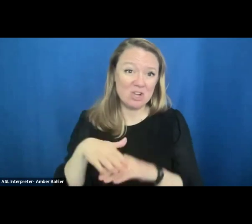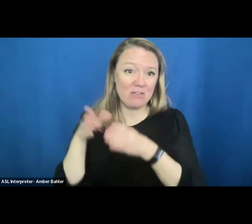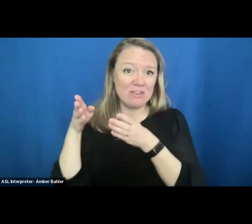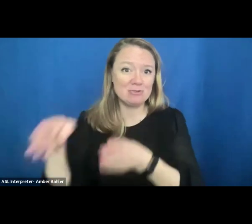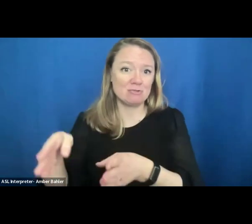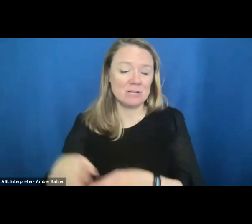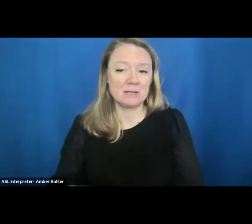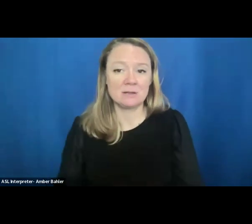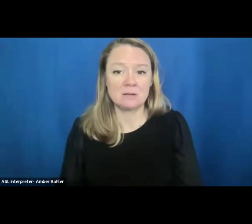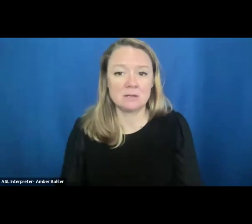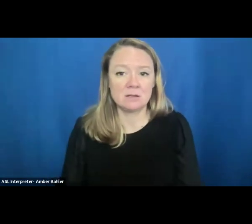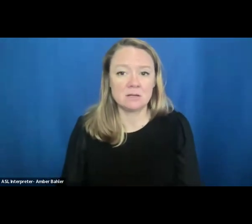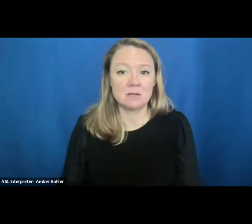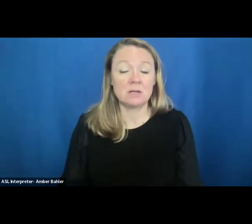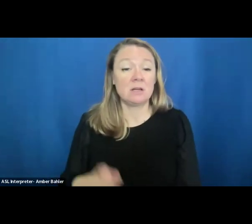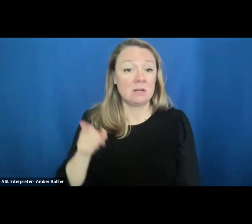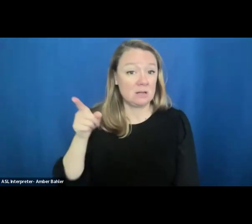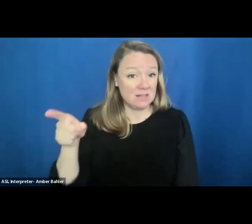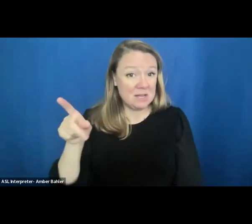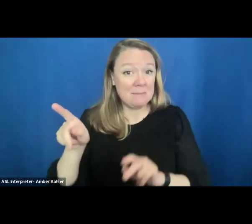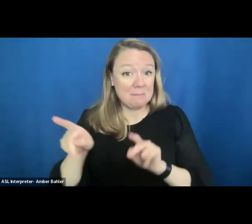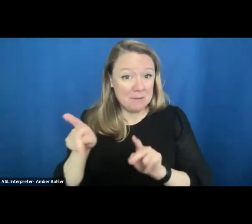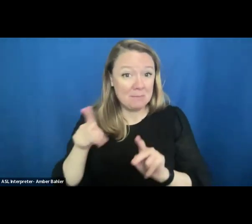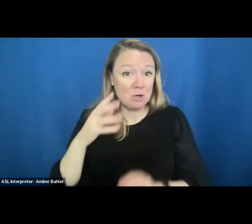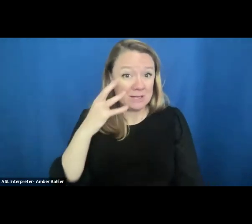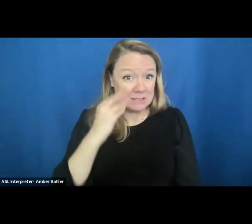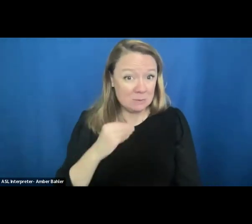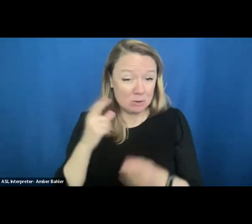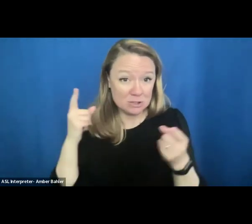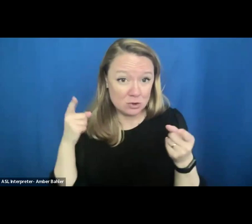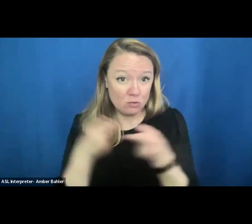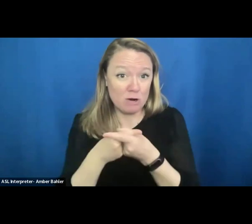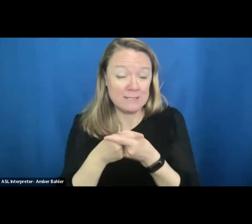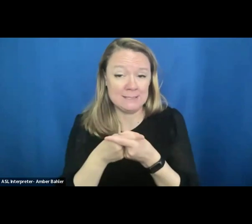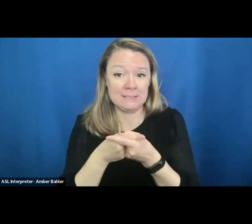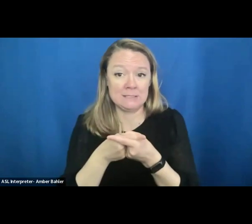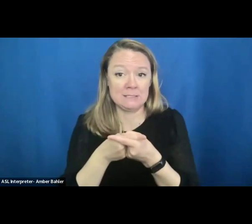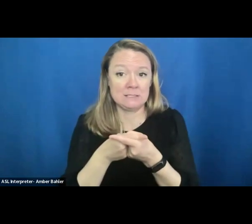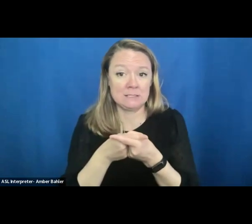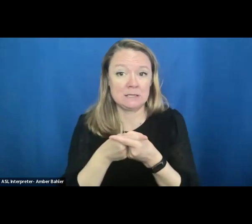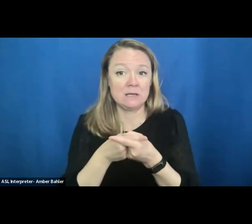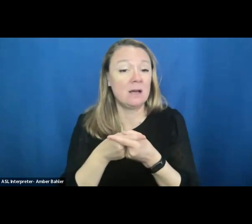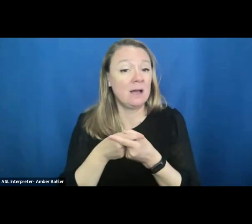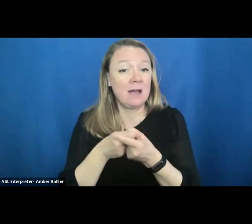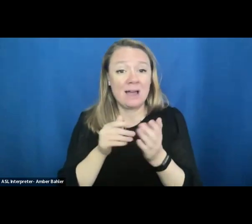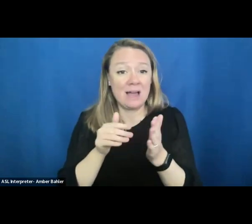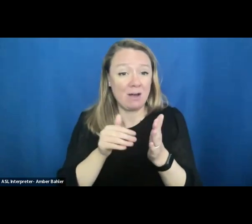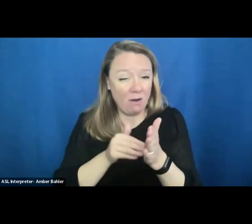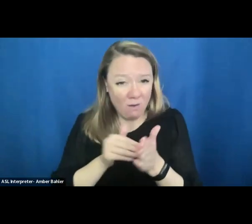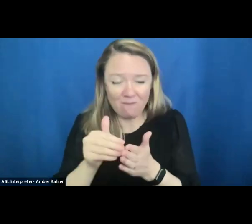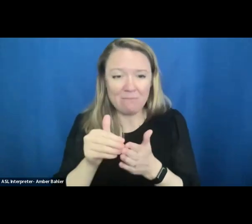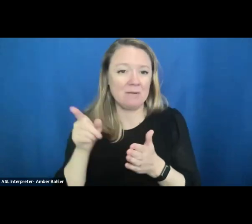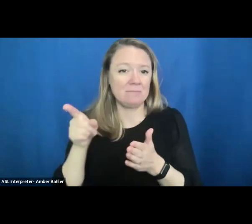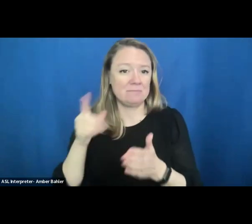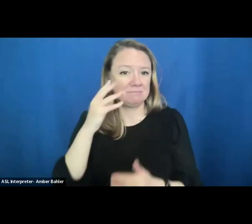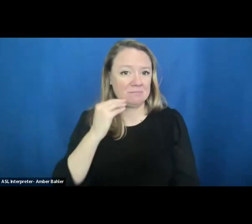persons in living in crisis. And almost invariably, those persons are afflicted with substance use disorder and